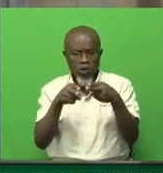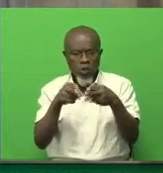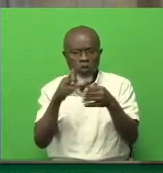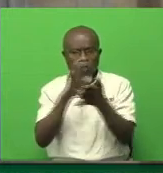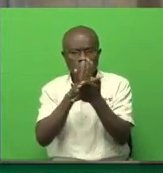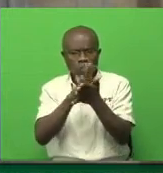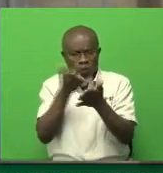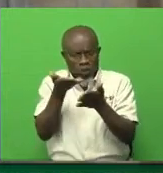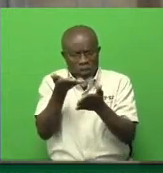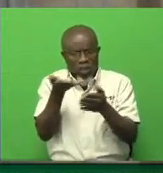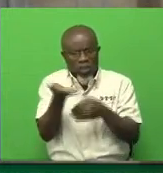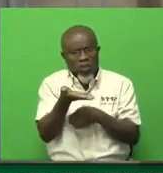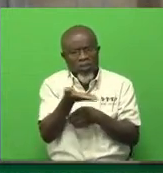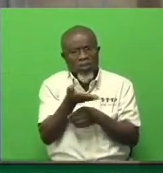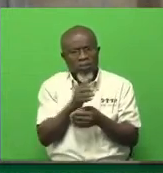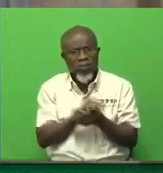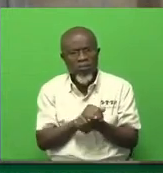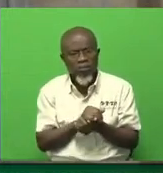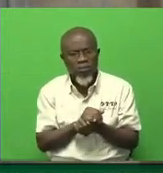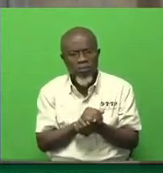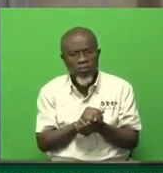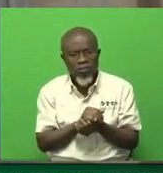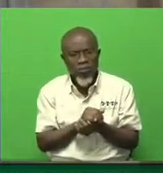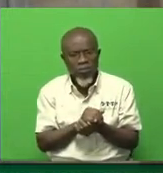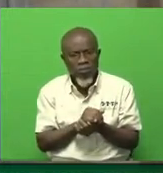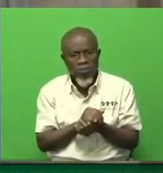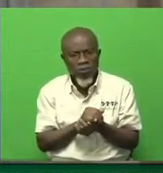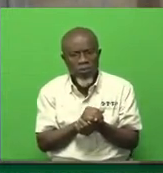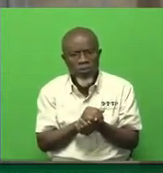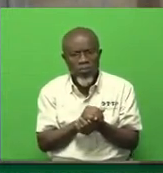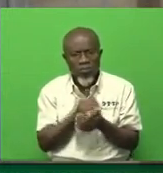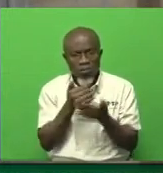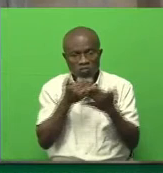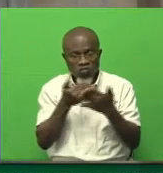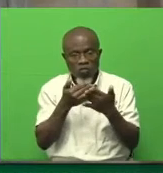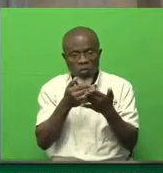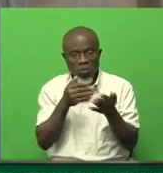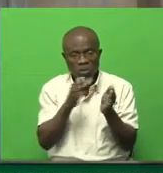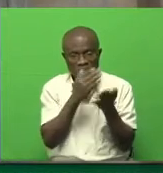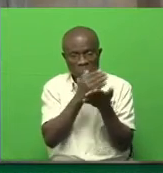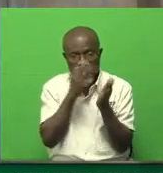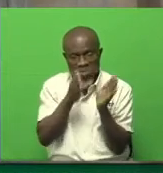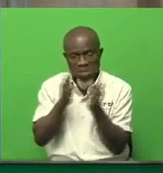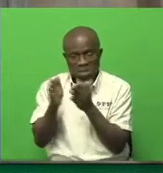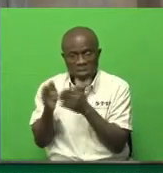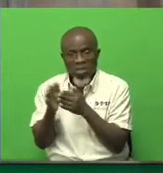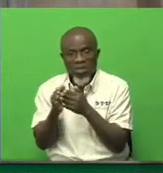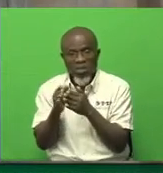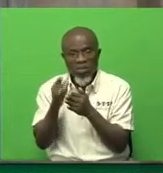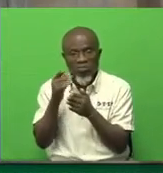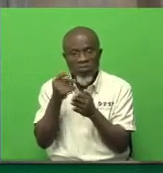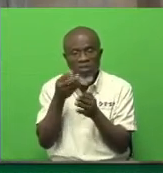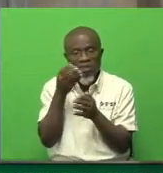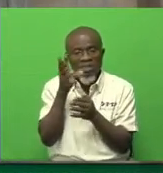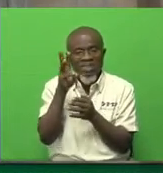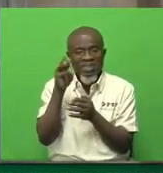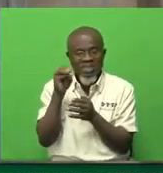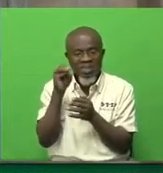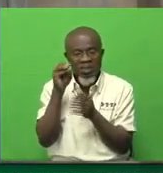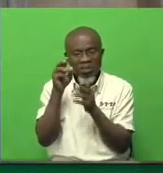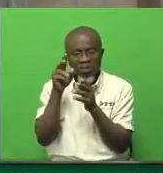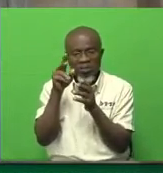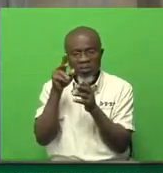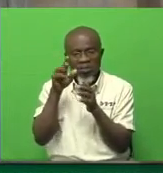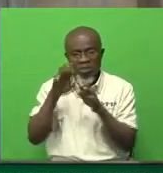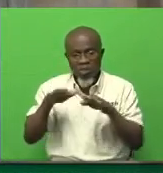students are housed there temporarily the original instrument was for 60 students in 2017 but currently because